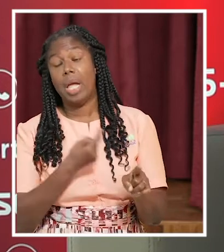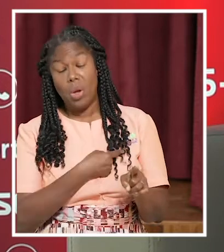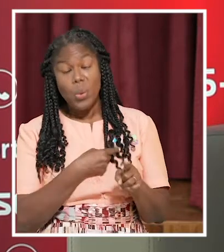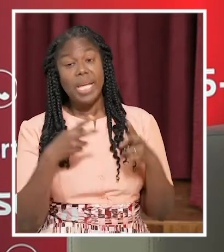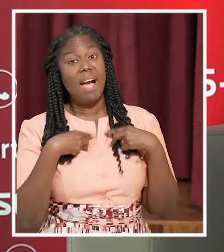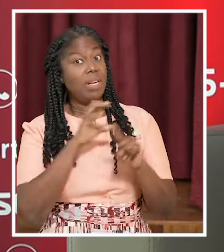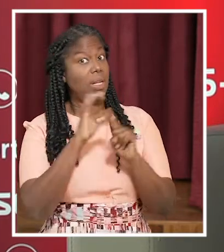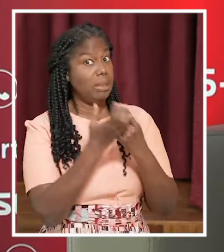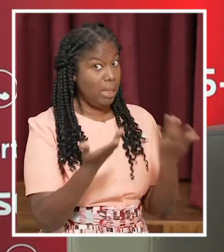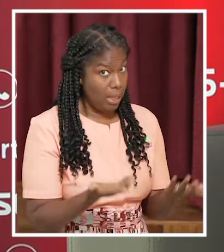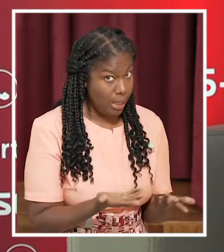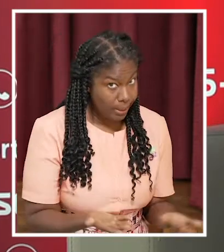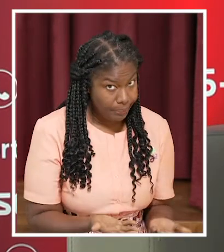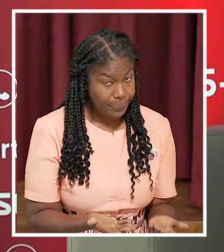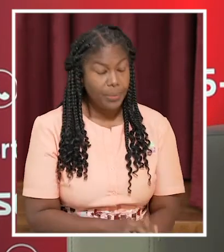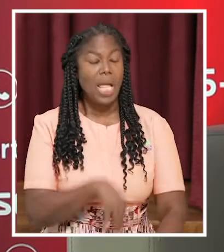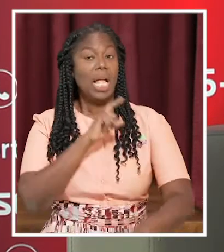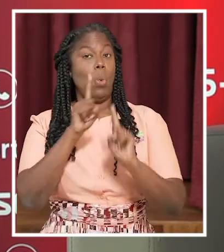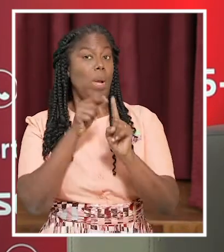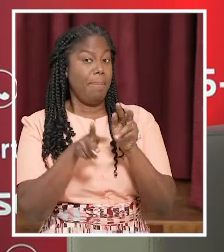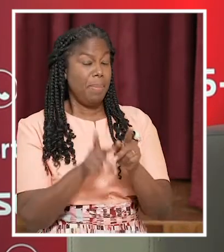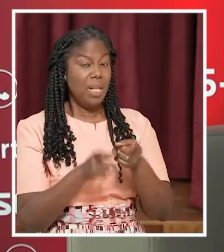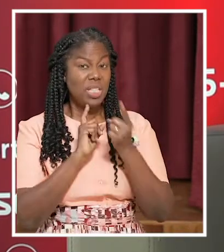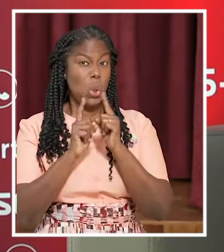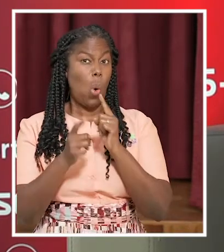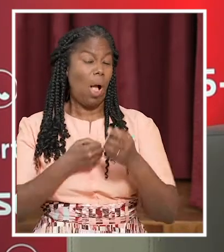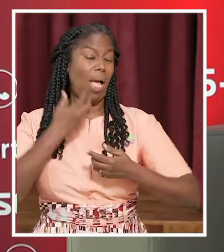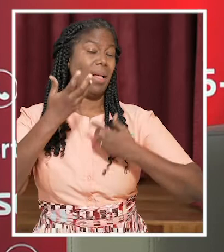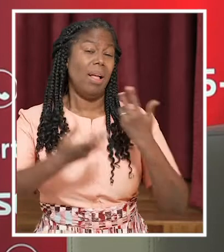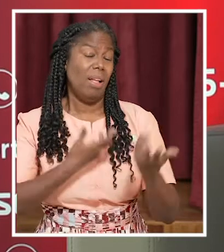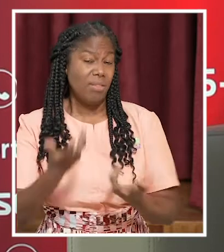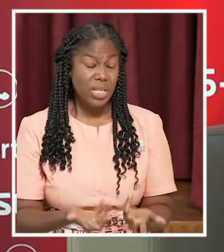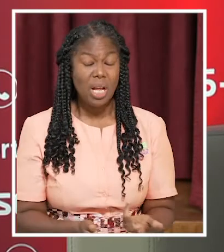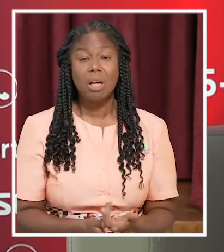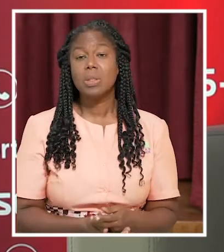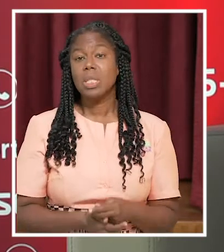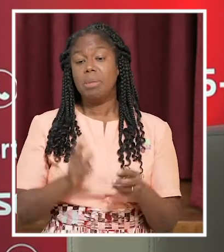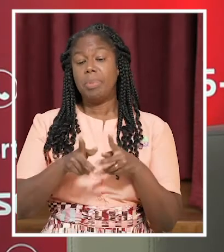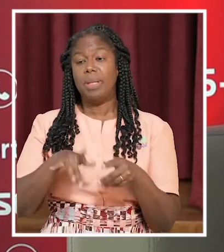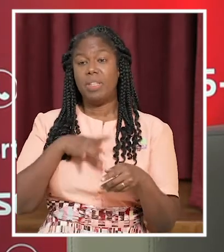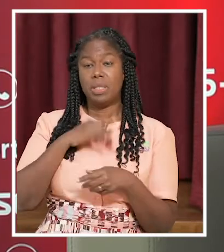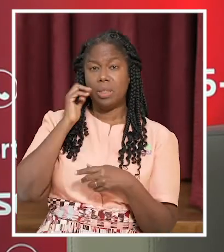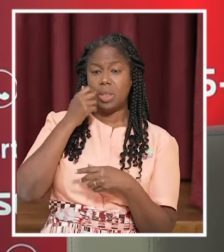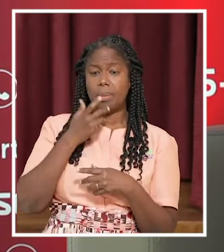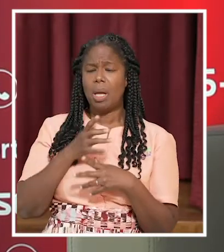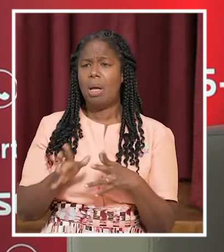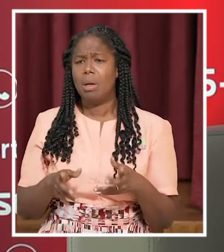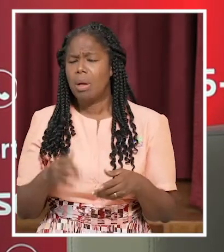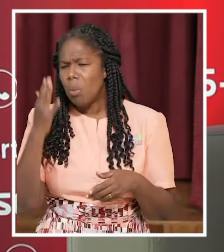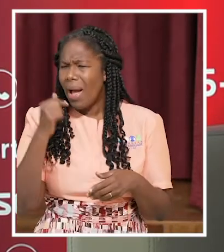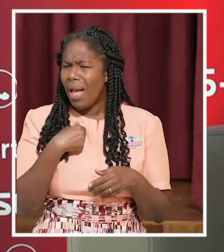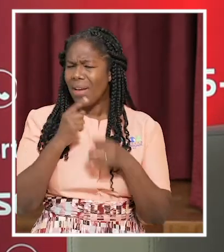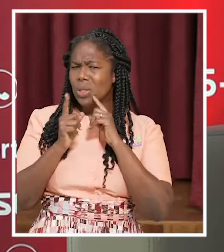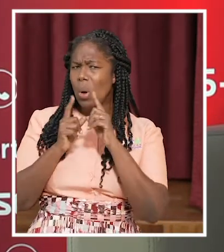is kind of stigmatized. Is something wrong with me? Why do I have to talk to someone? Why can't I deal with this on my own? So